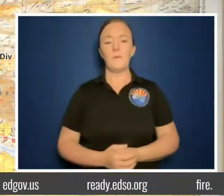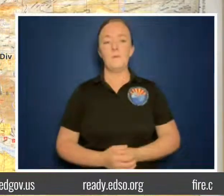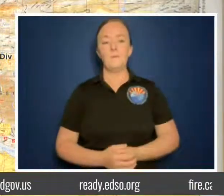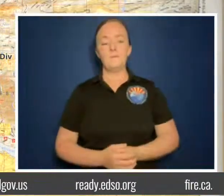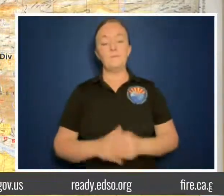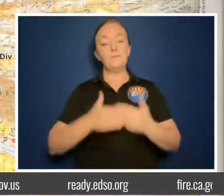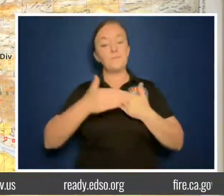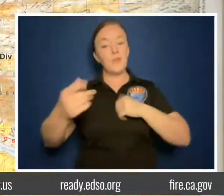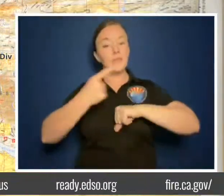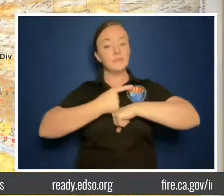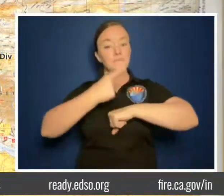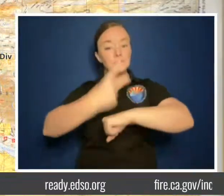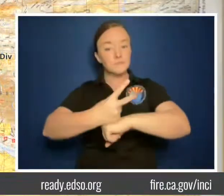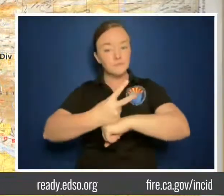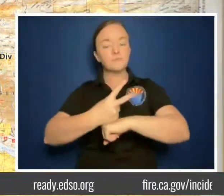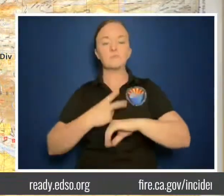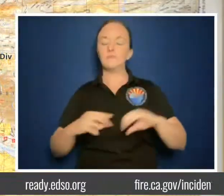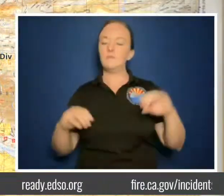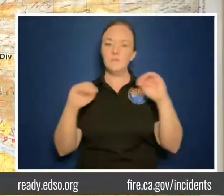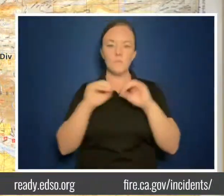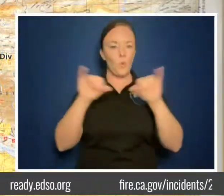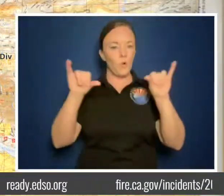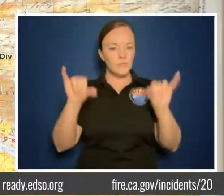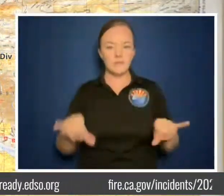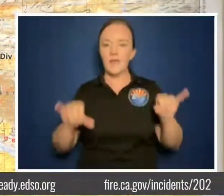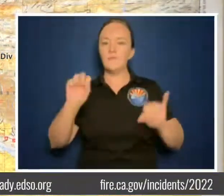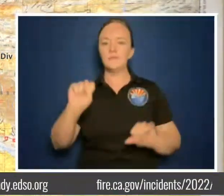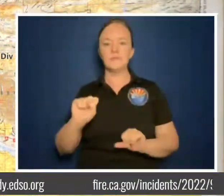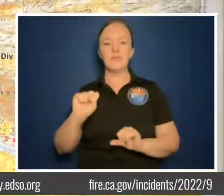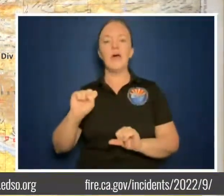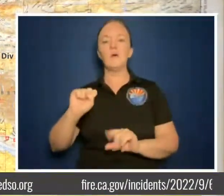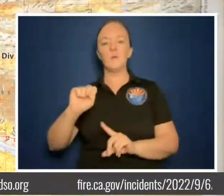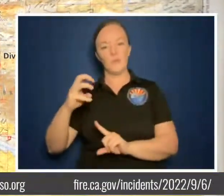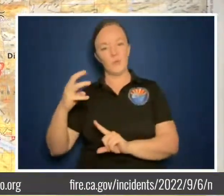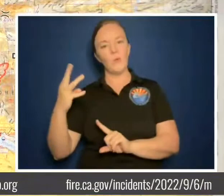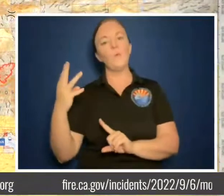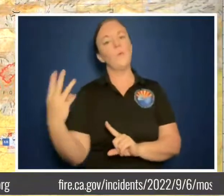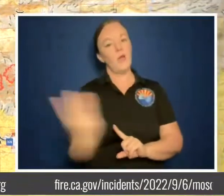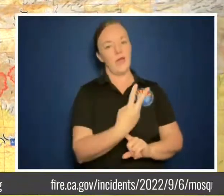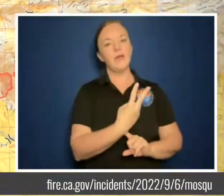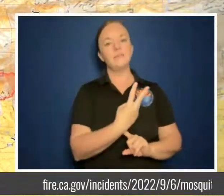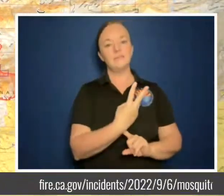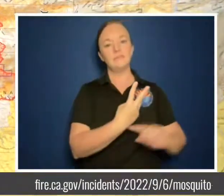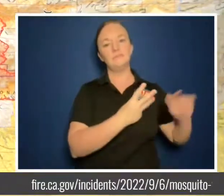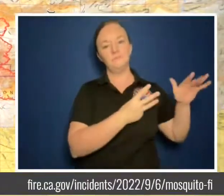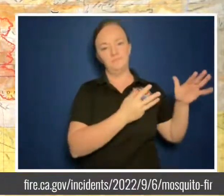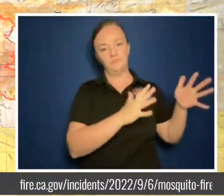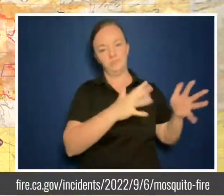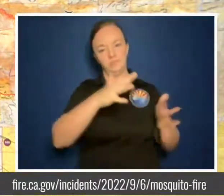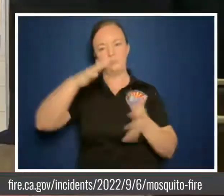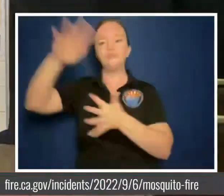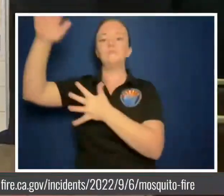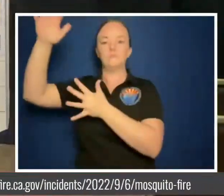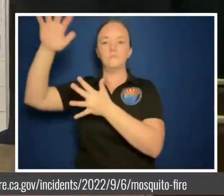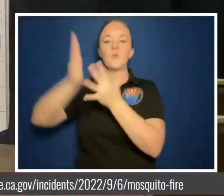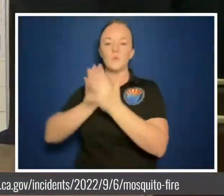is more of that, again, southwest flow pushing through the very receptive fuel bed. Thank